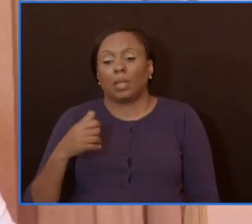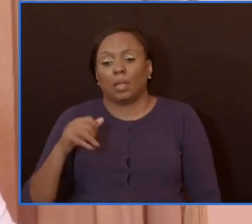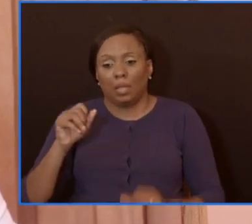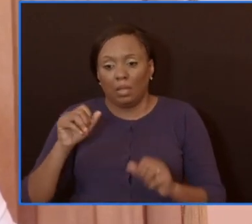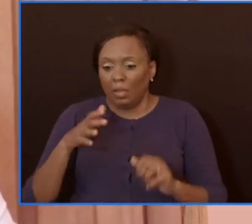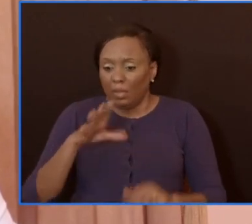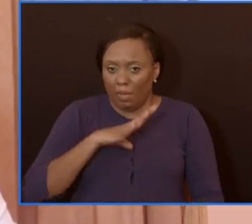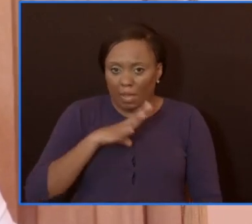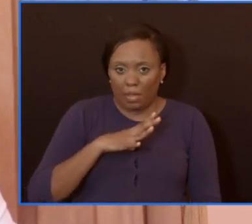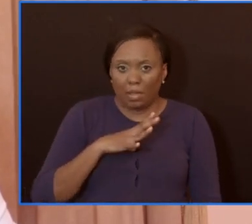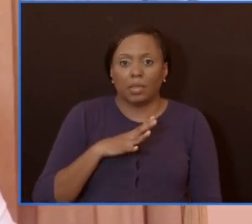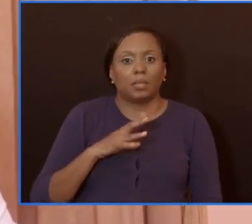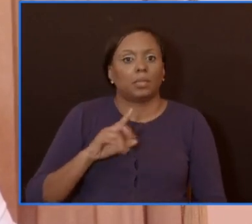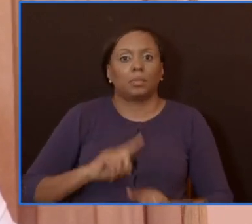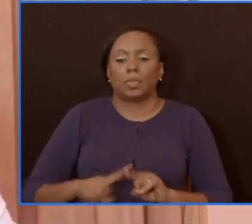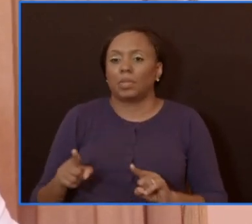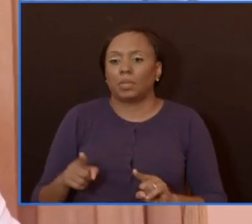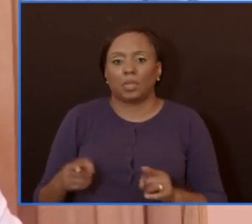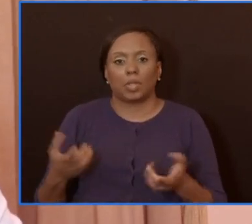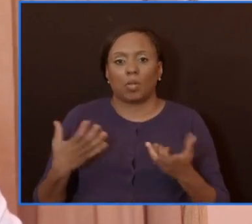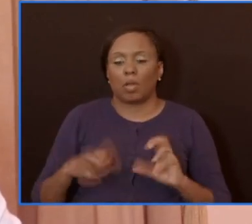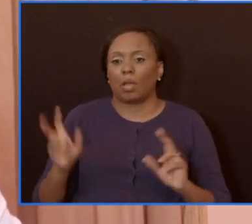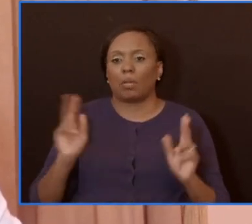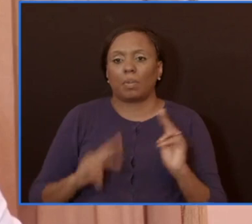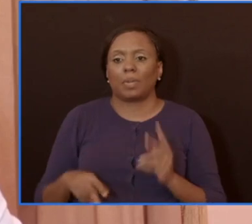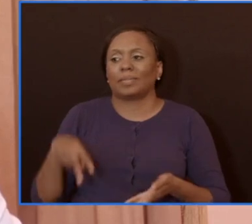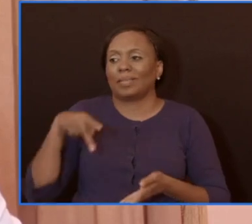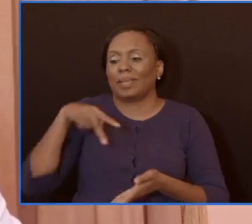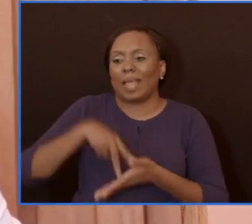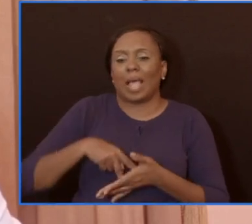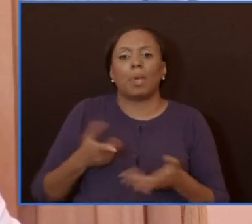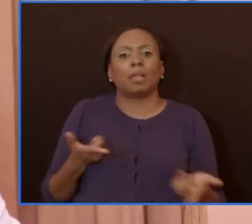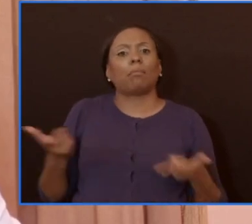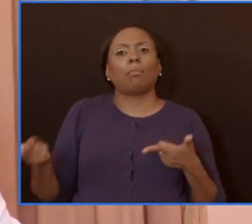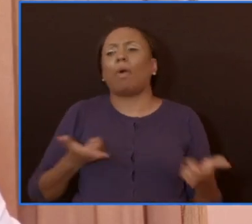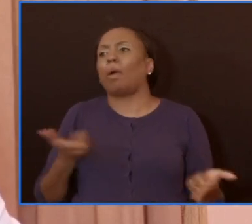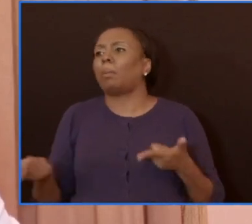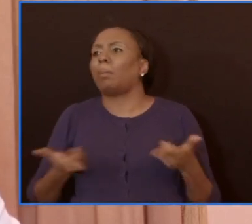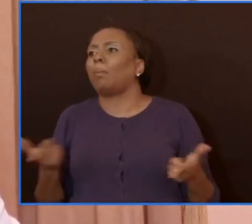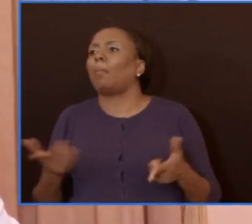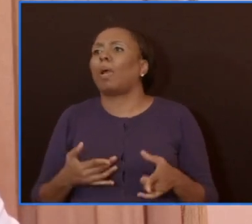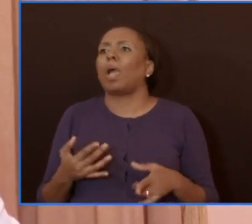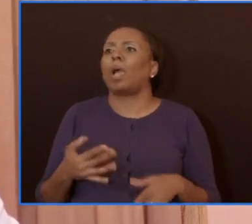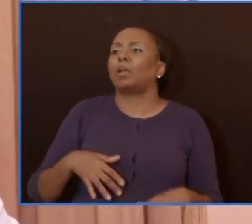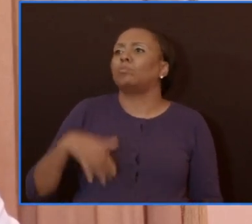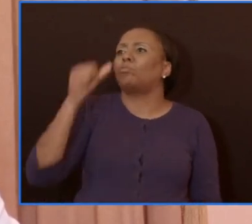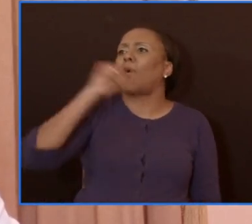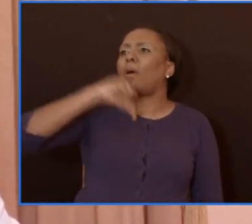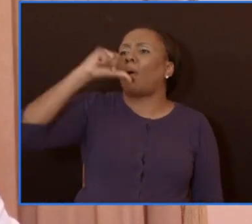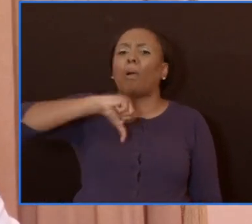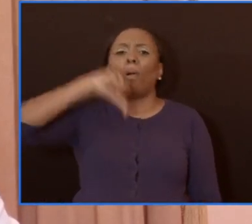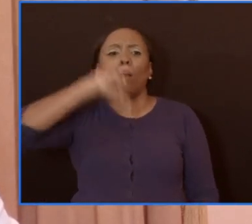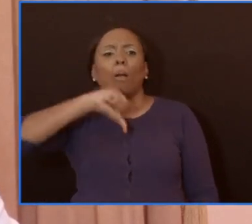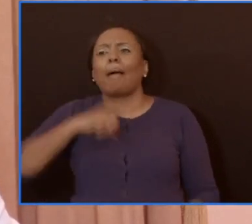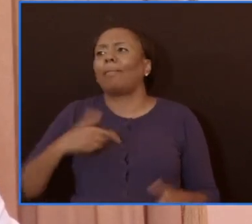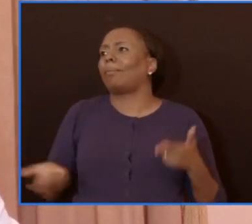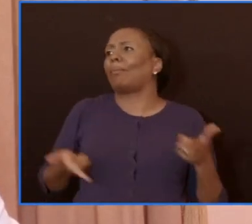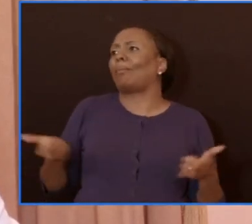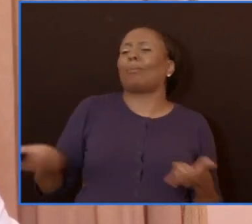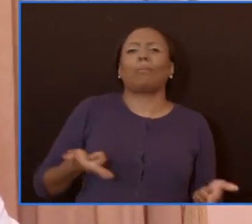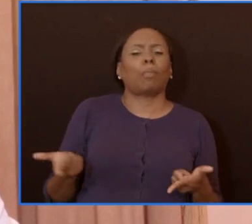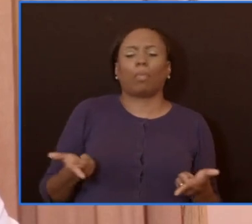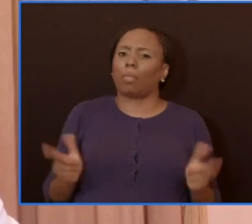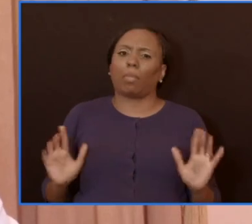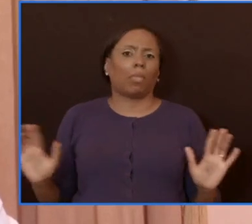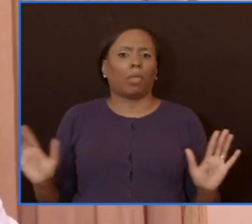means. But we don't want people standing up in a shop, liming and drinking as they would normally have done in the past. And in